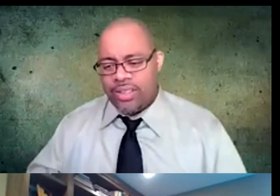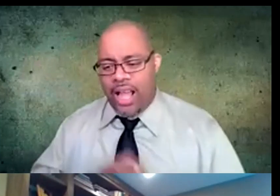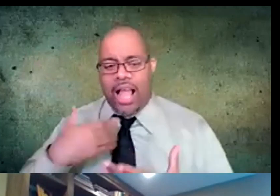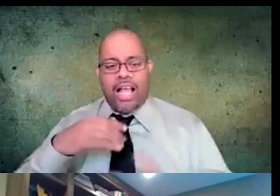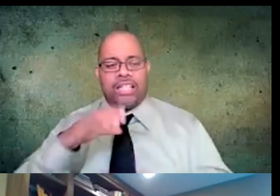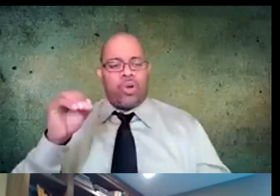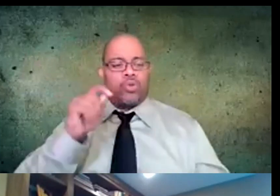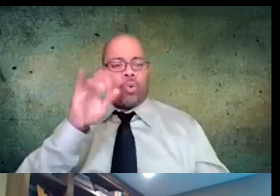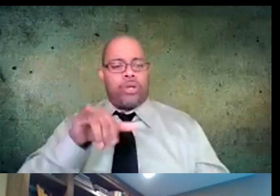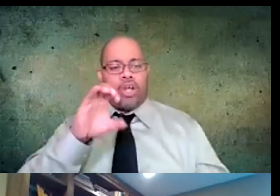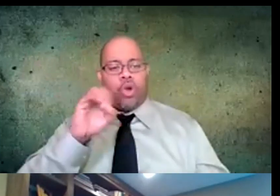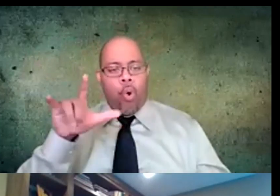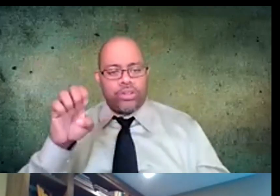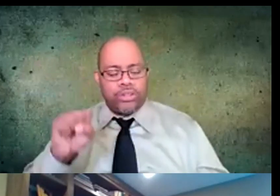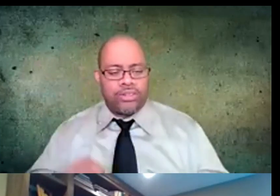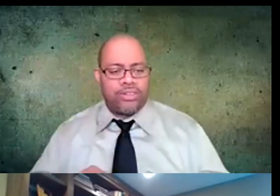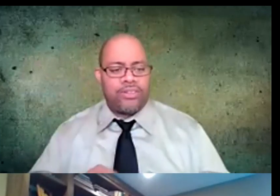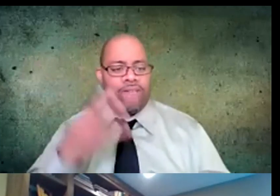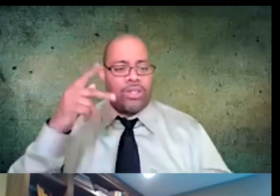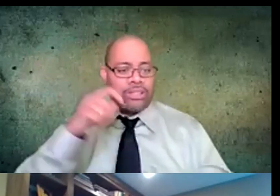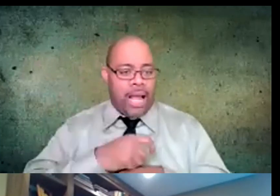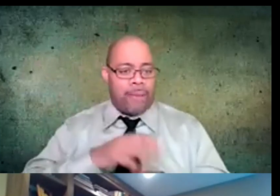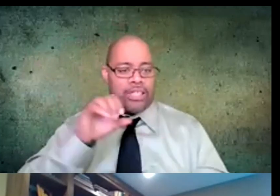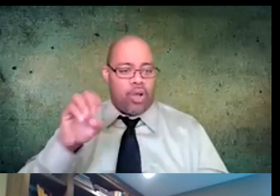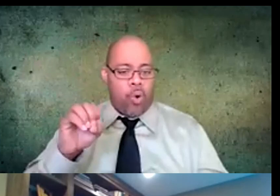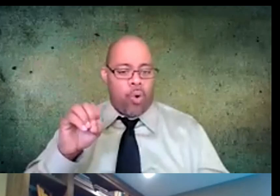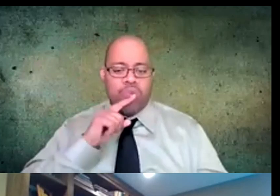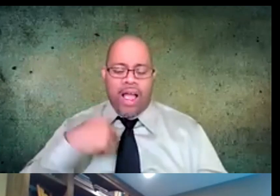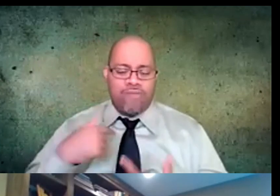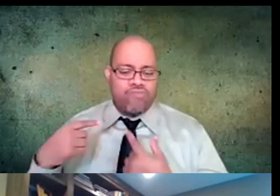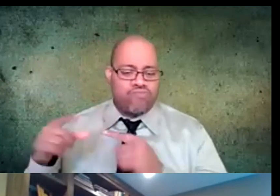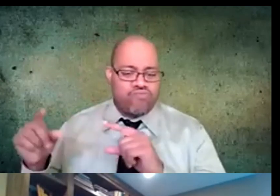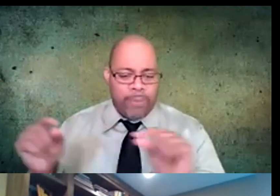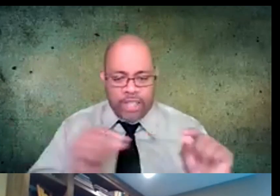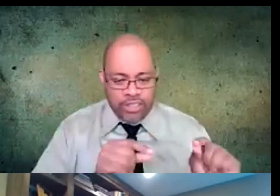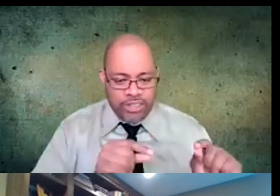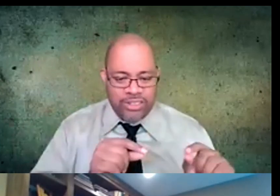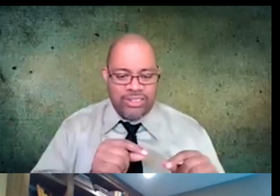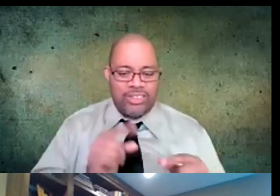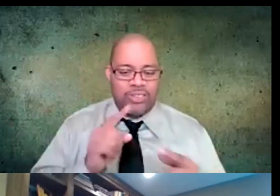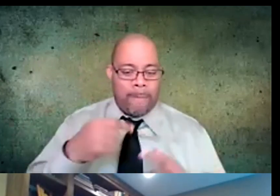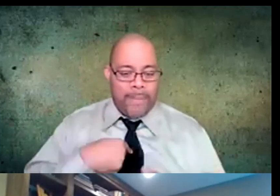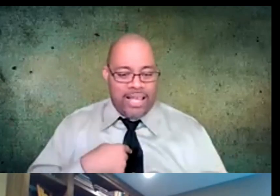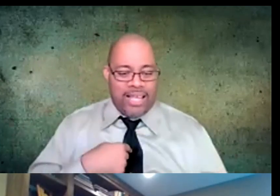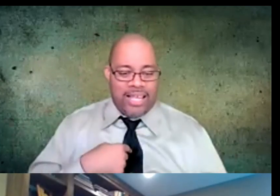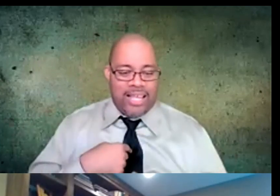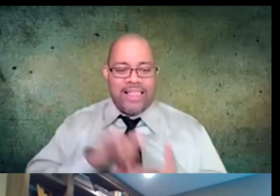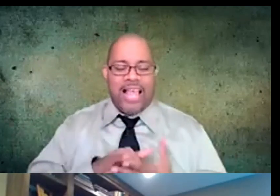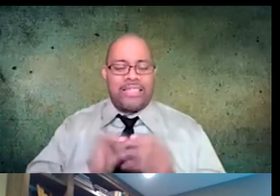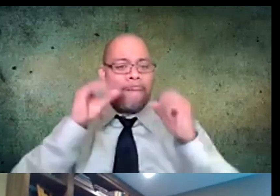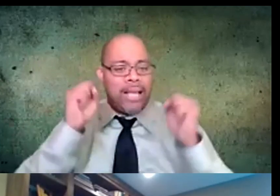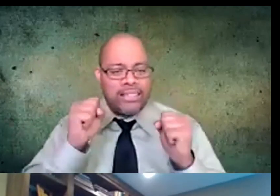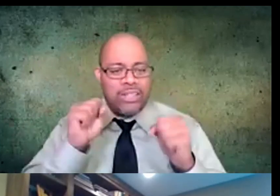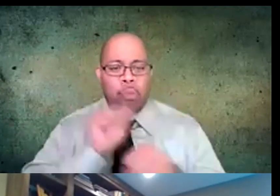Tony Coles, 4-time CEO, such a reputation on the street, right? To me, that's amazing to work with